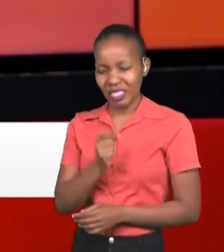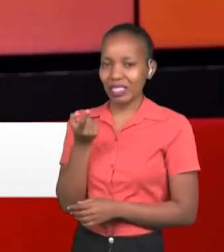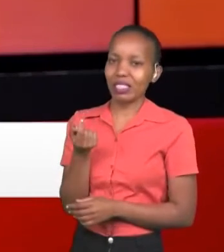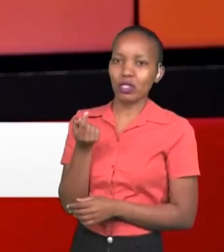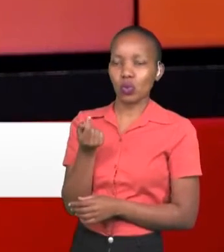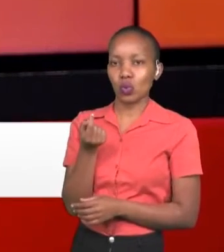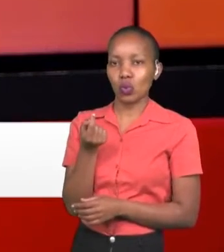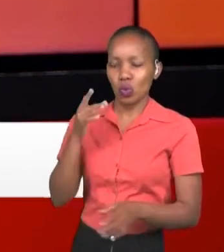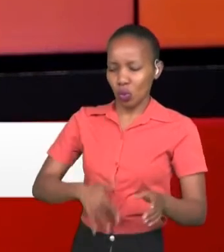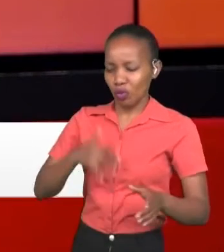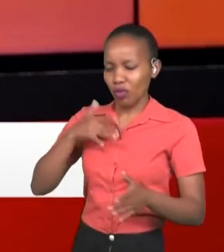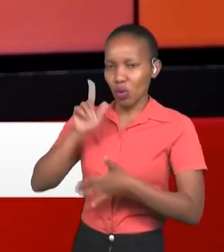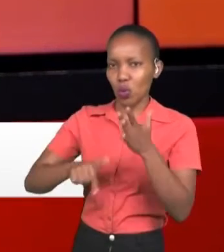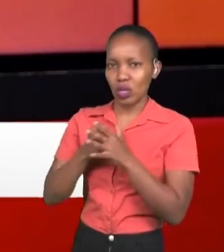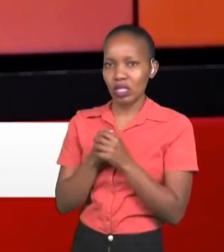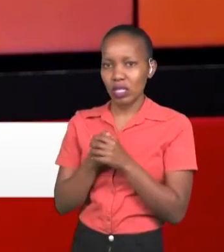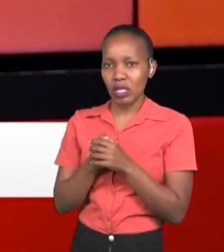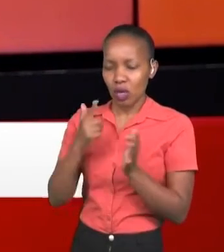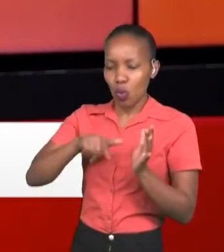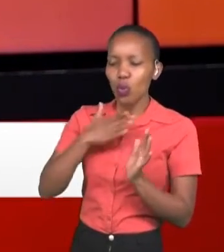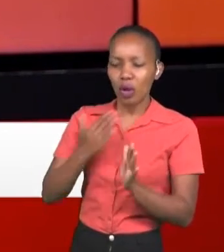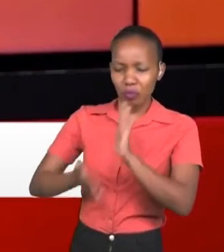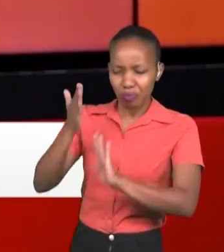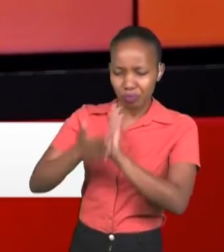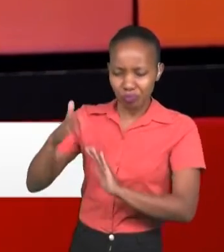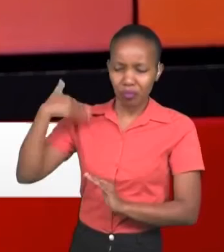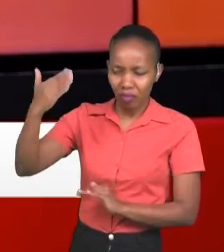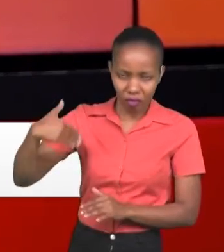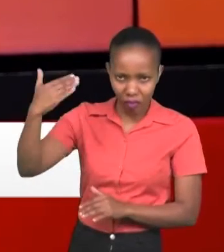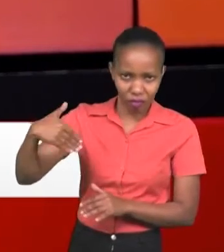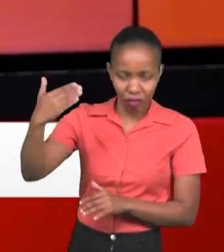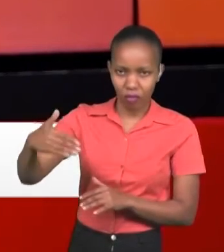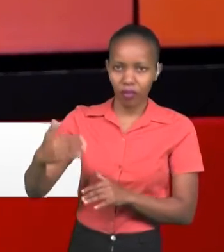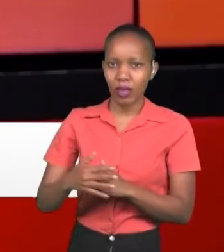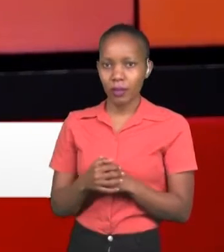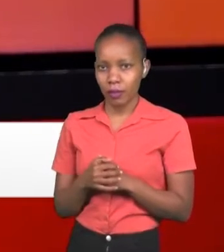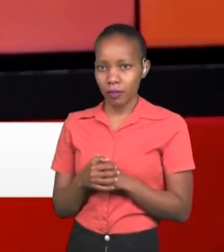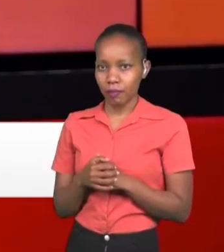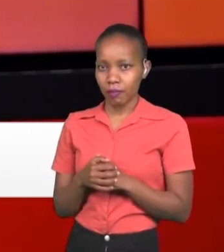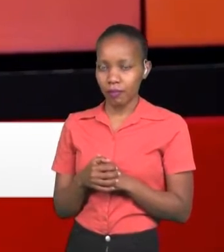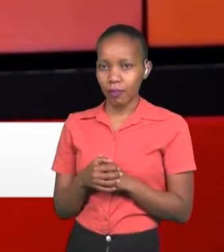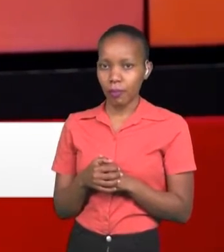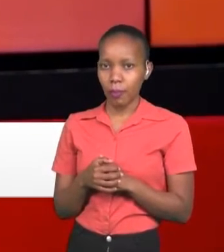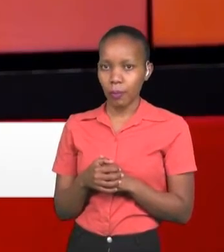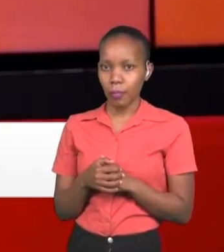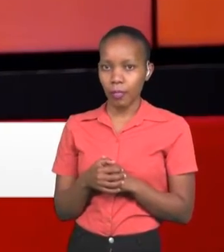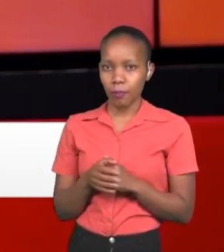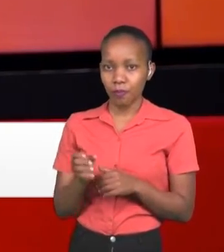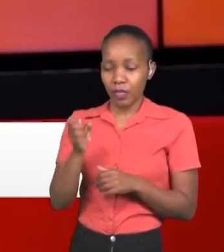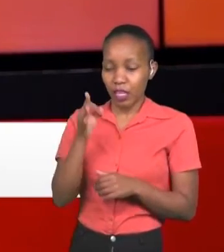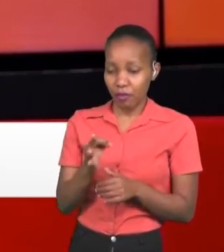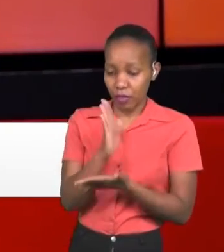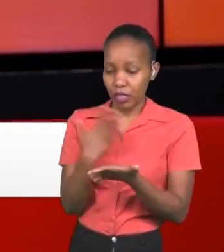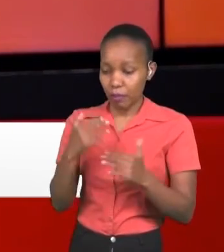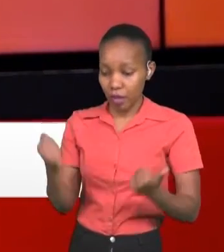We just feel like we are just on the move. We're just on the move 24/7. Yeah. We just feel like Kama huyu, just something small